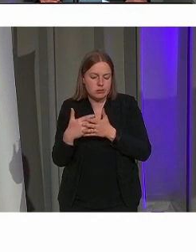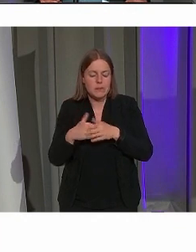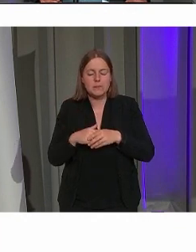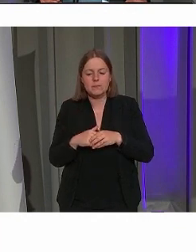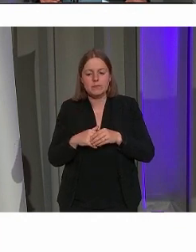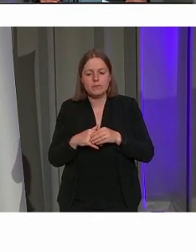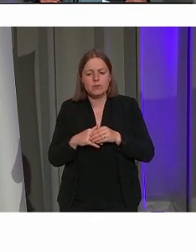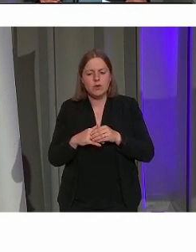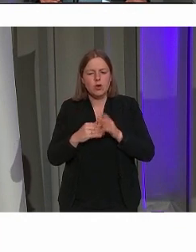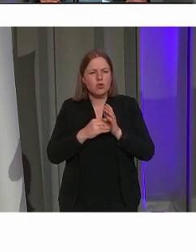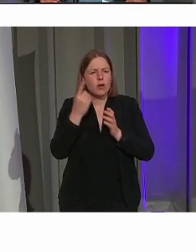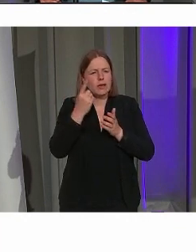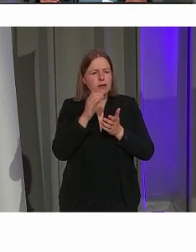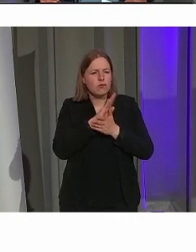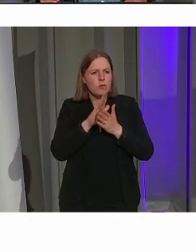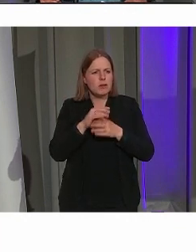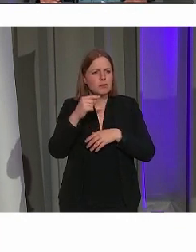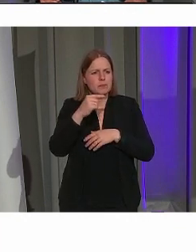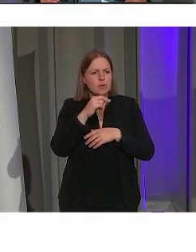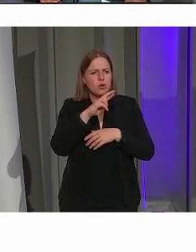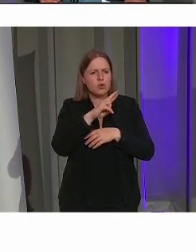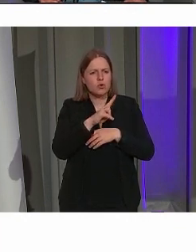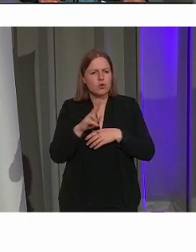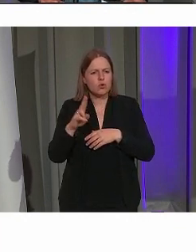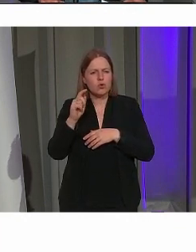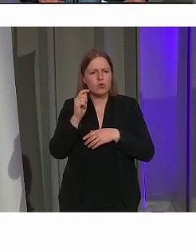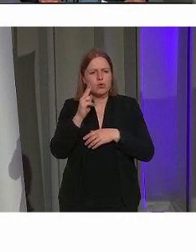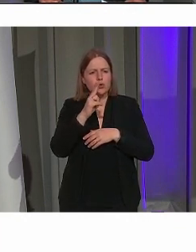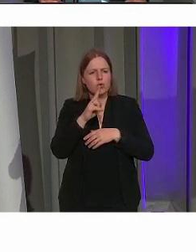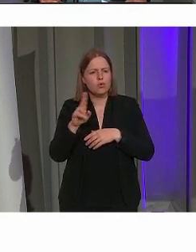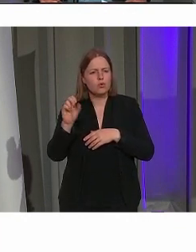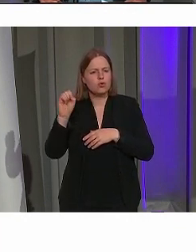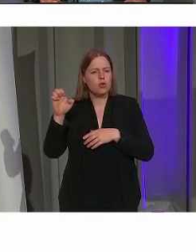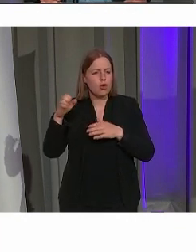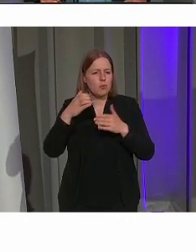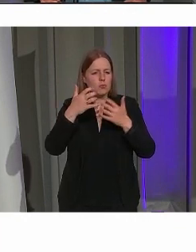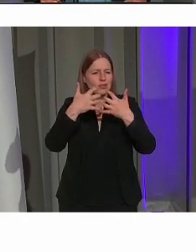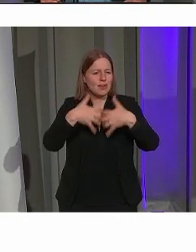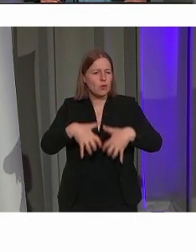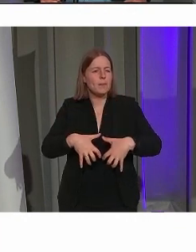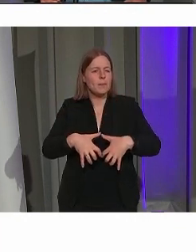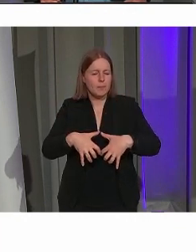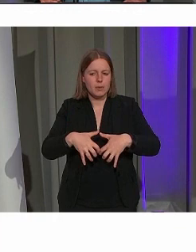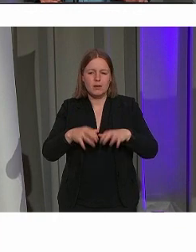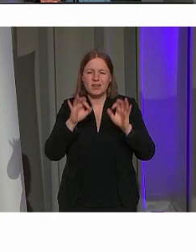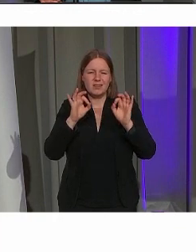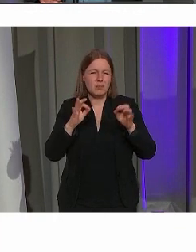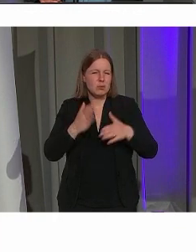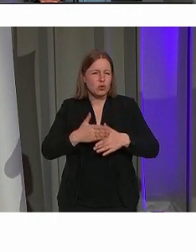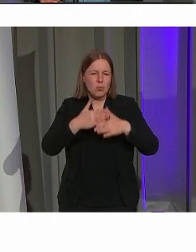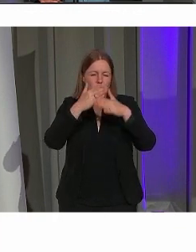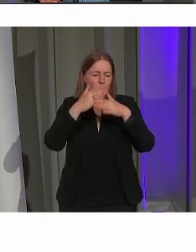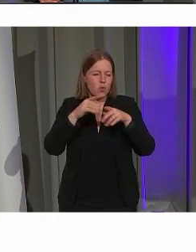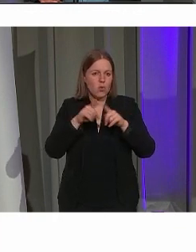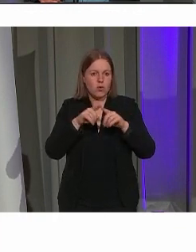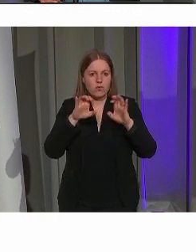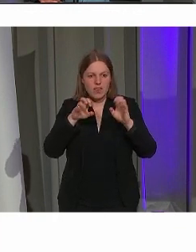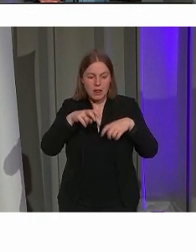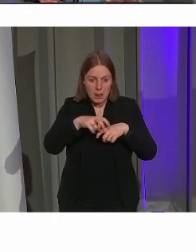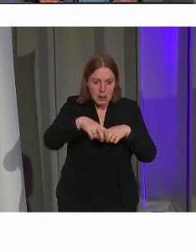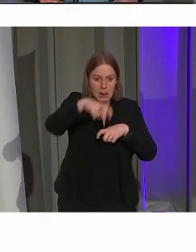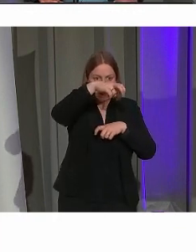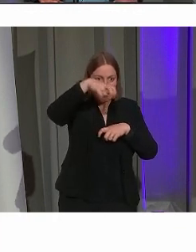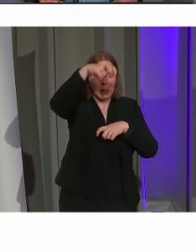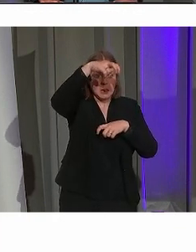culture. Well, my colleagues gave some examples. I want to give you the example of the Grutus Museum. This